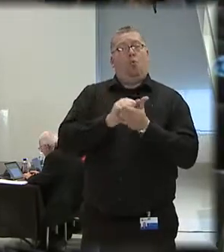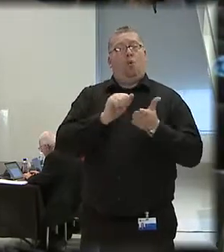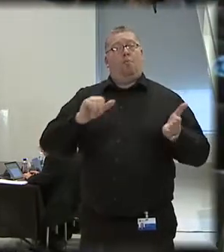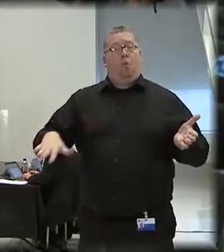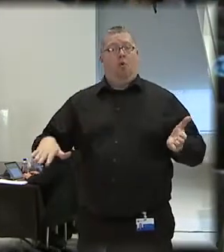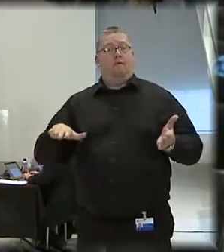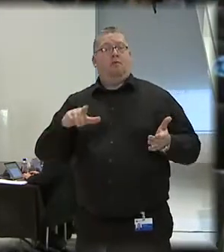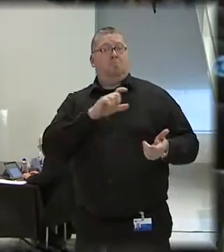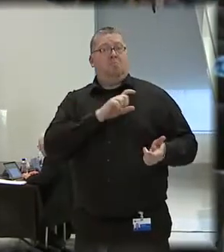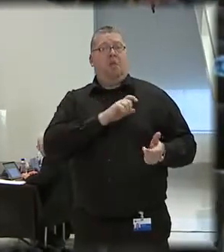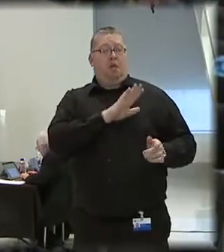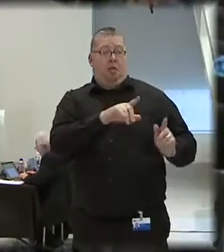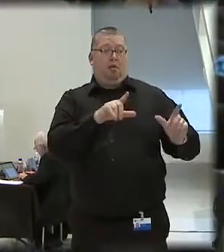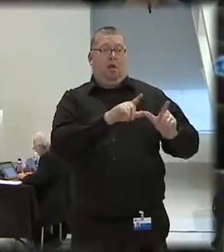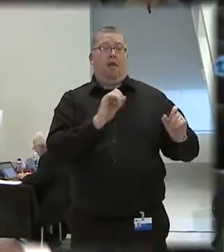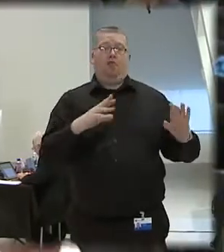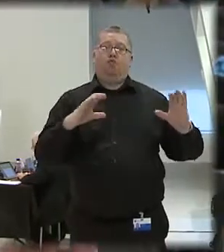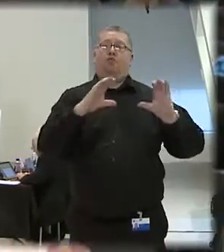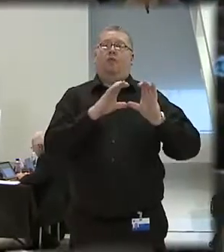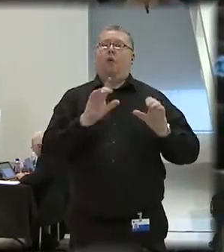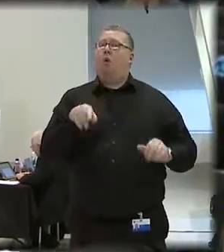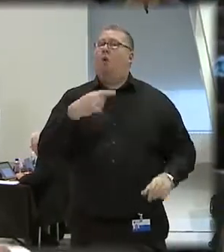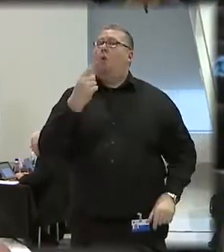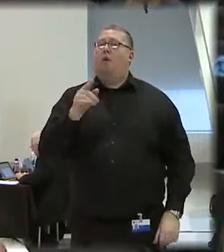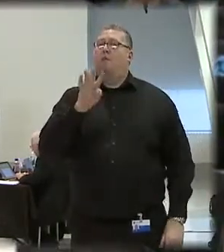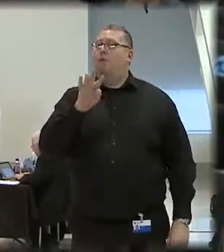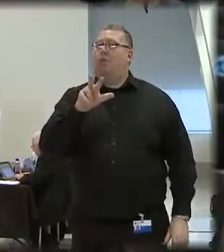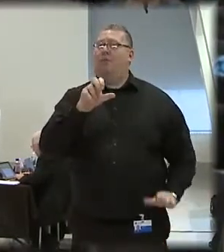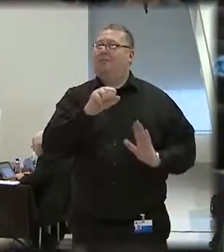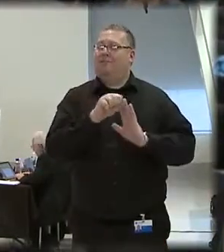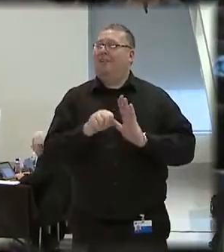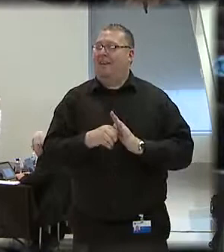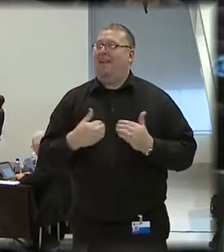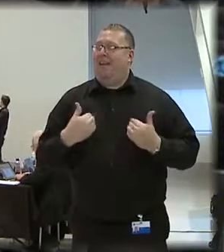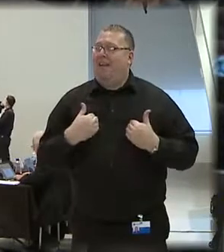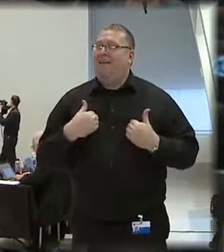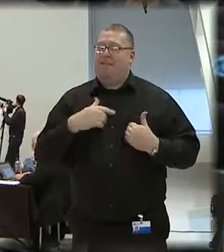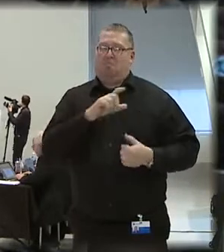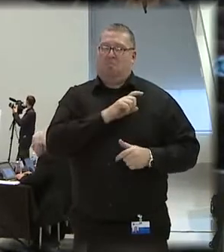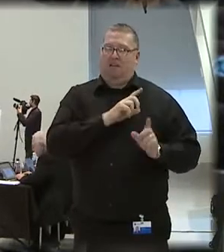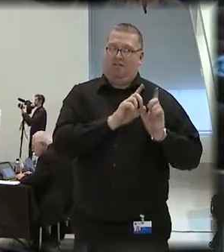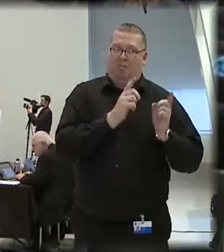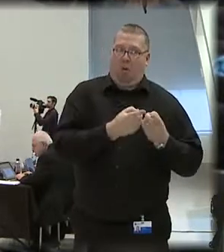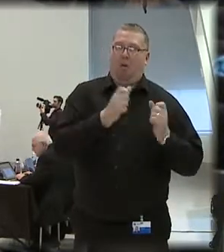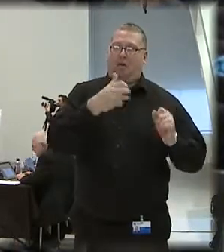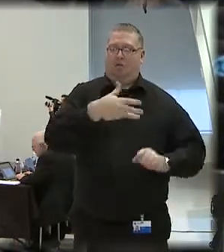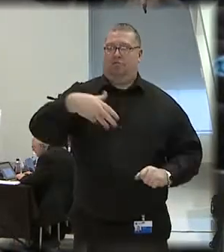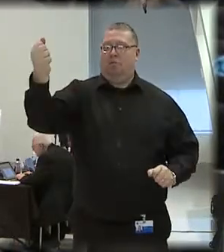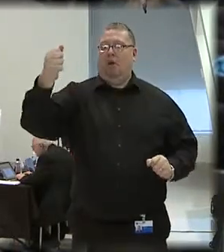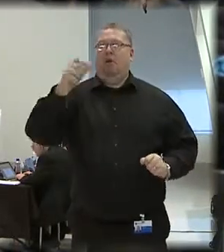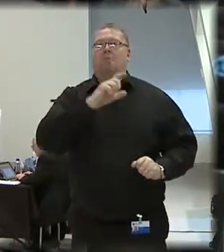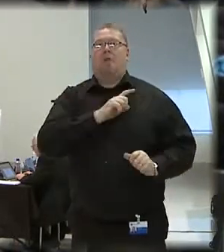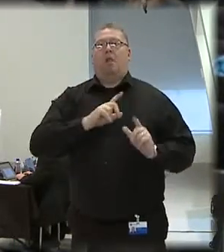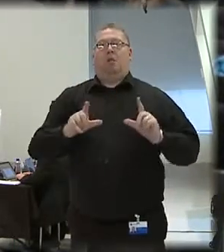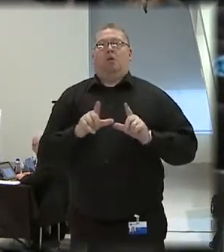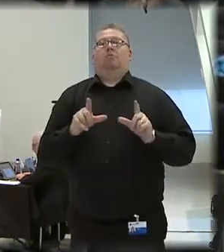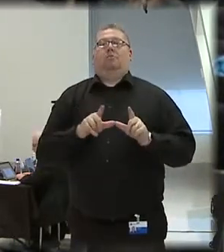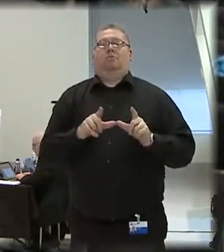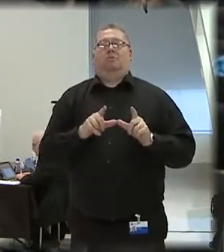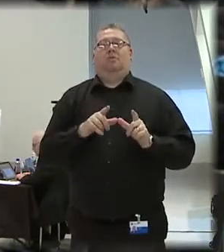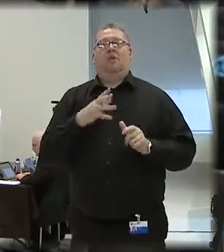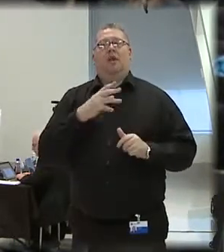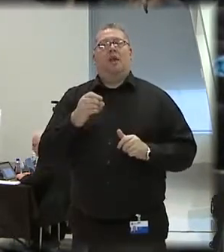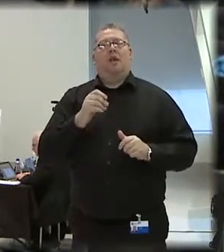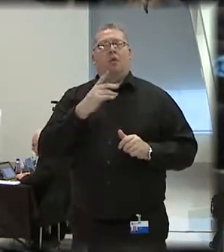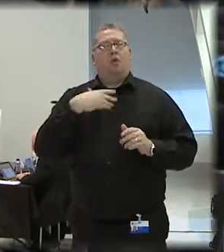officers' license or certifications. Only 43 states have posts that are able to revoke an officer's license, and there is no